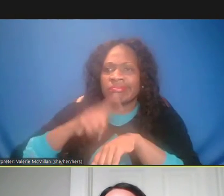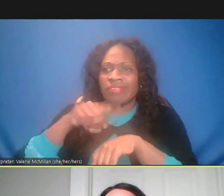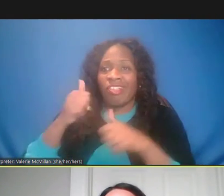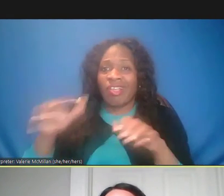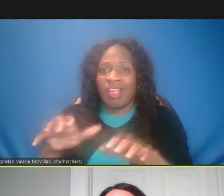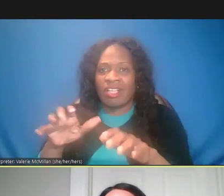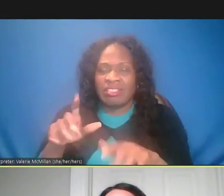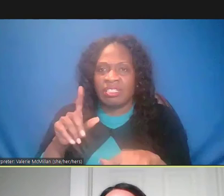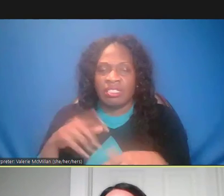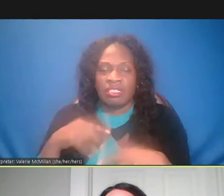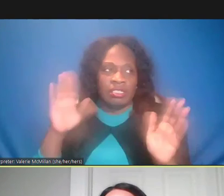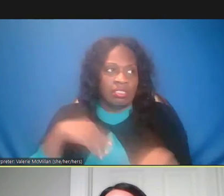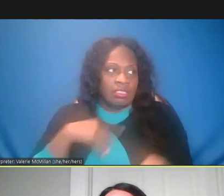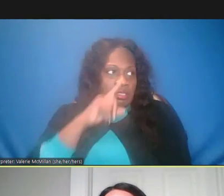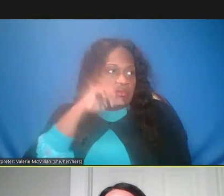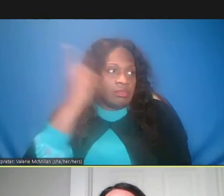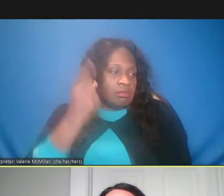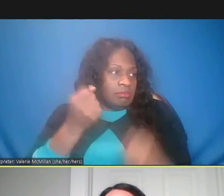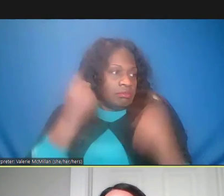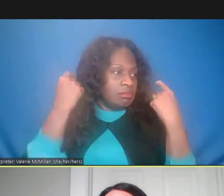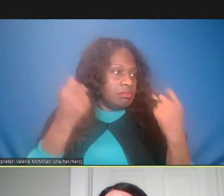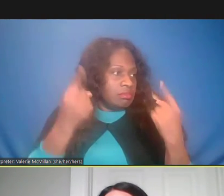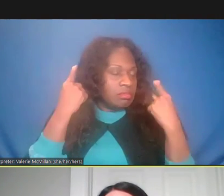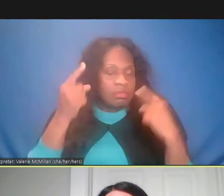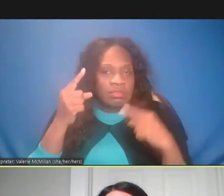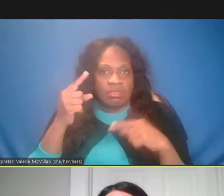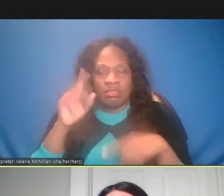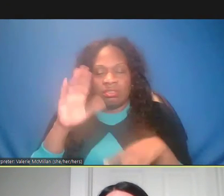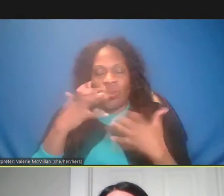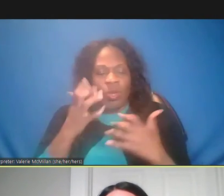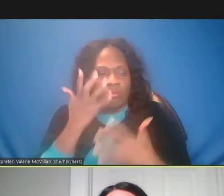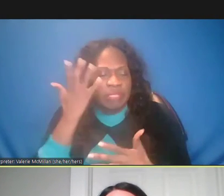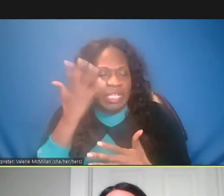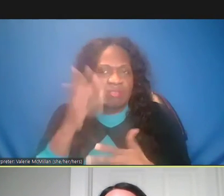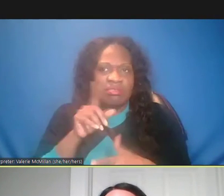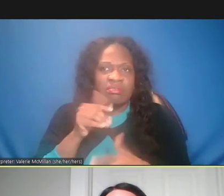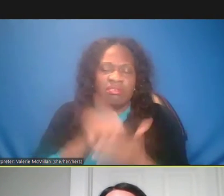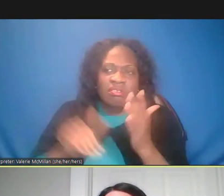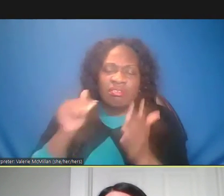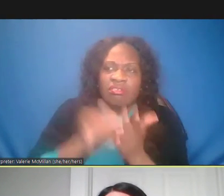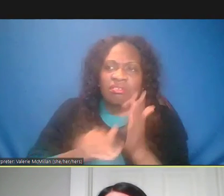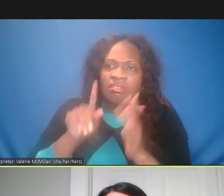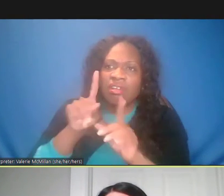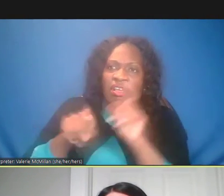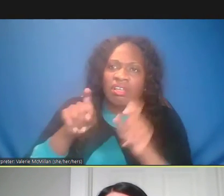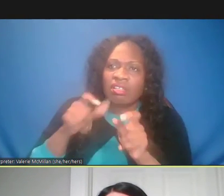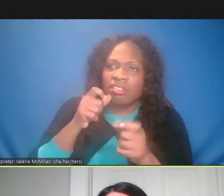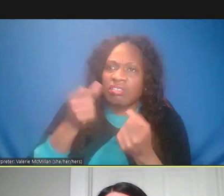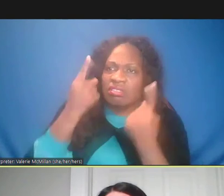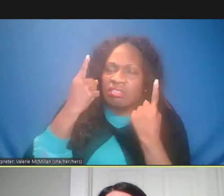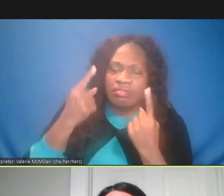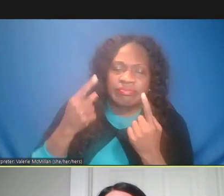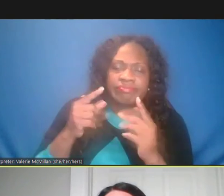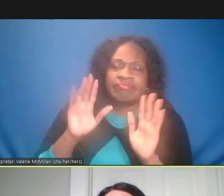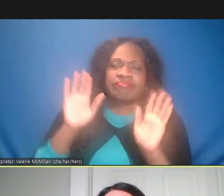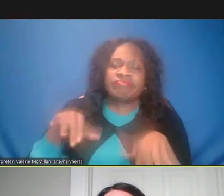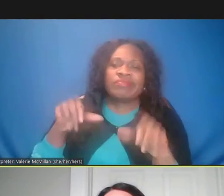what's going on around them, and they're worried about saying embarrassing responses because of not understanding what's being said.